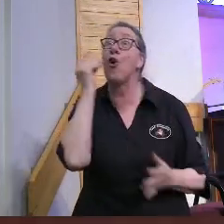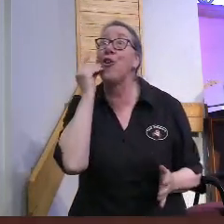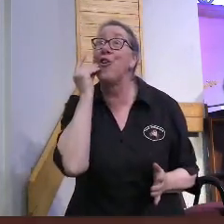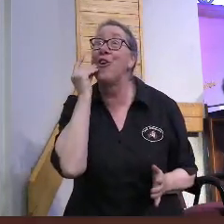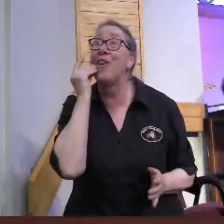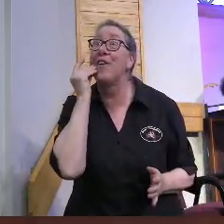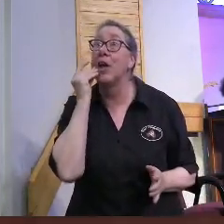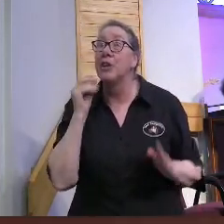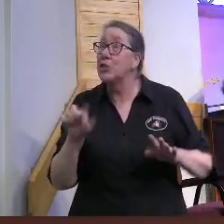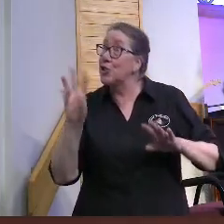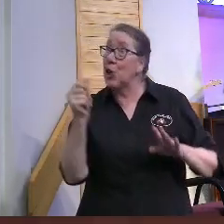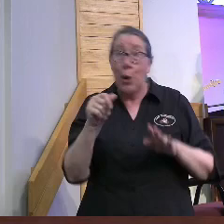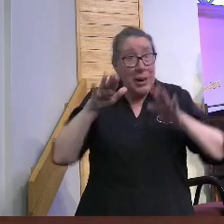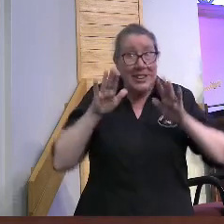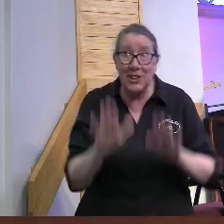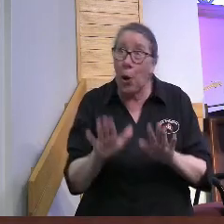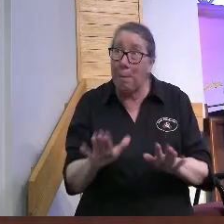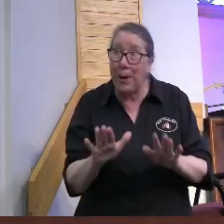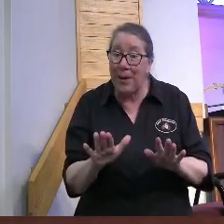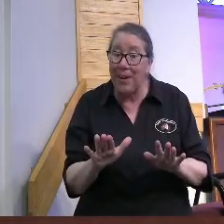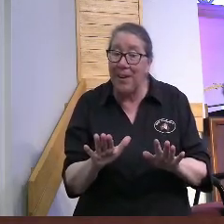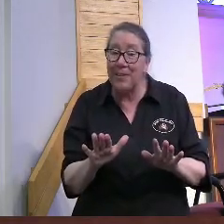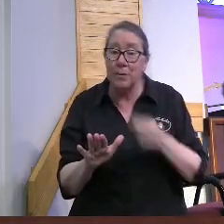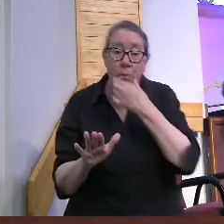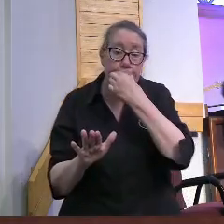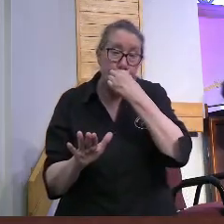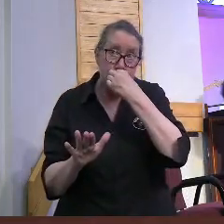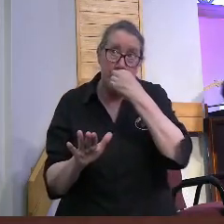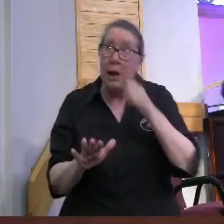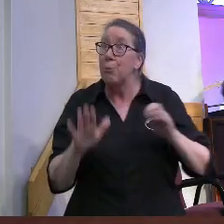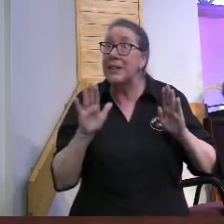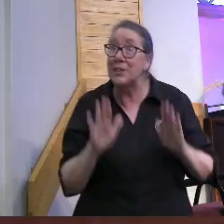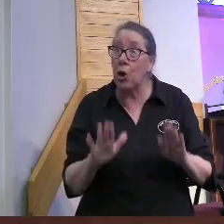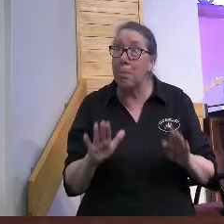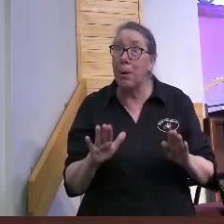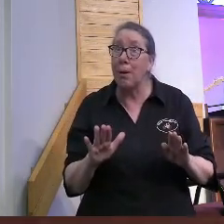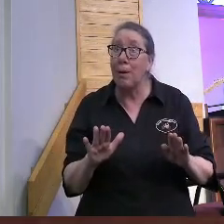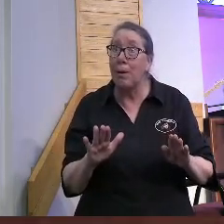If only we were so worried about our peace as we are about our phone.